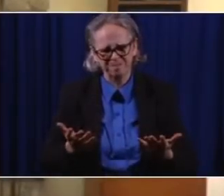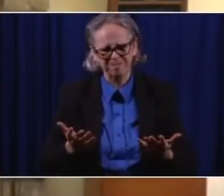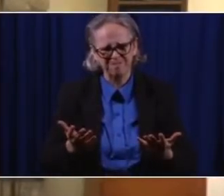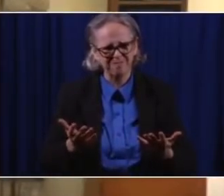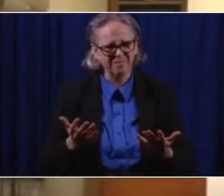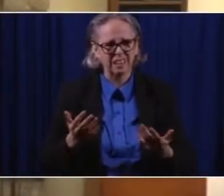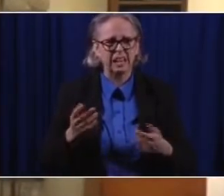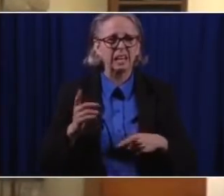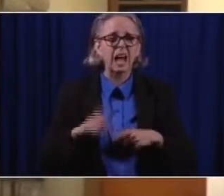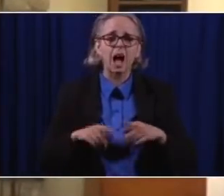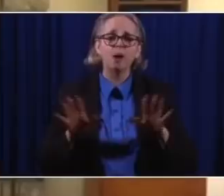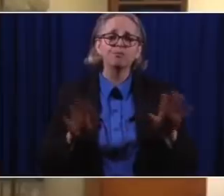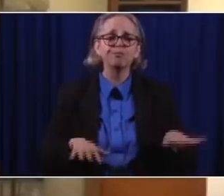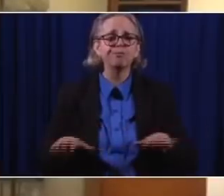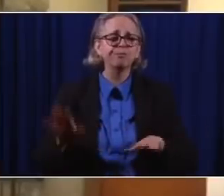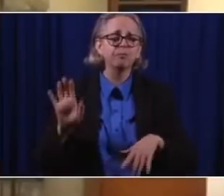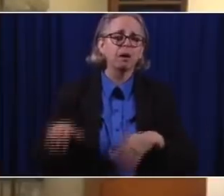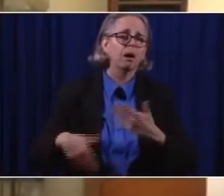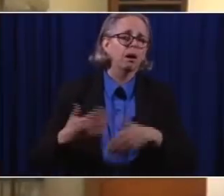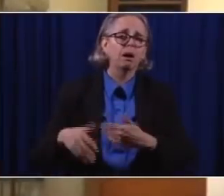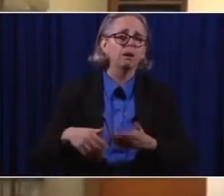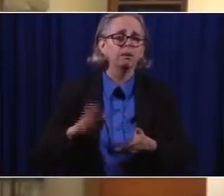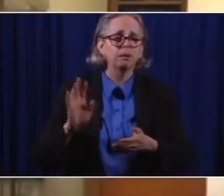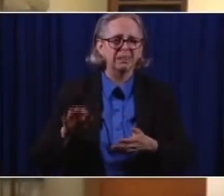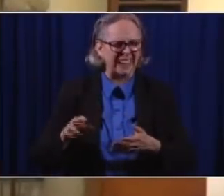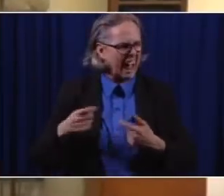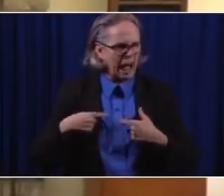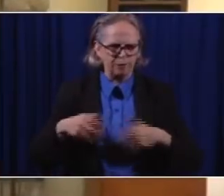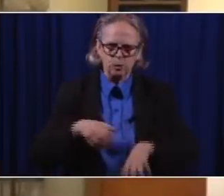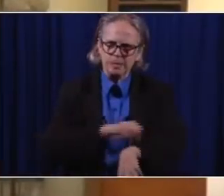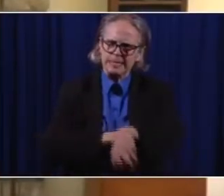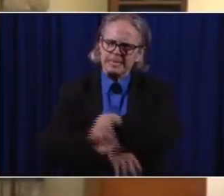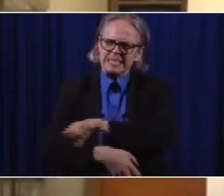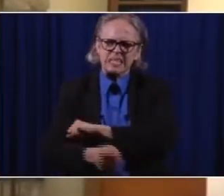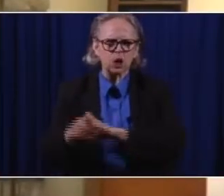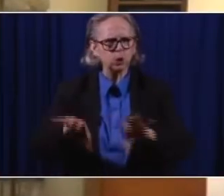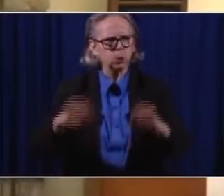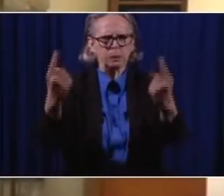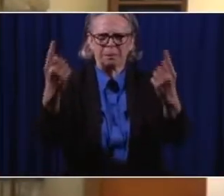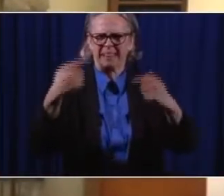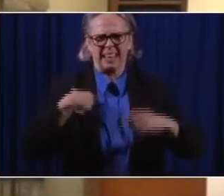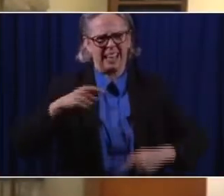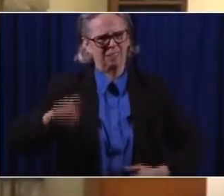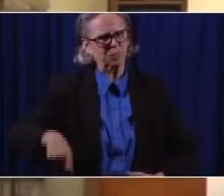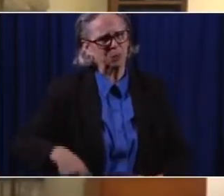taken. But the things we talked about yesterday,